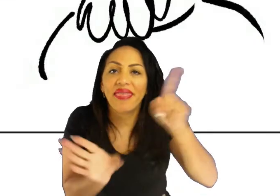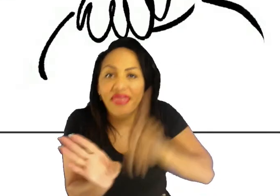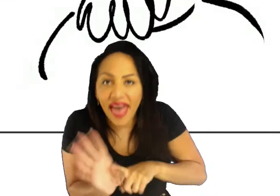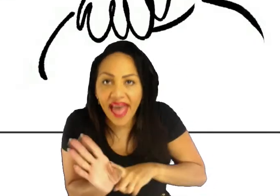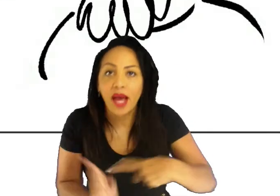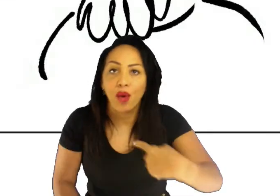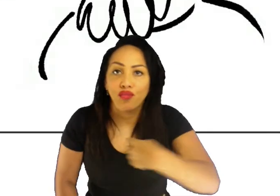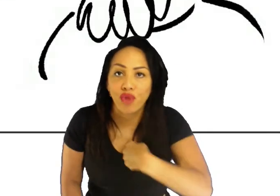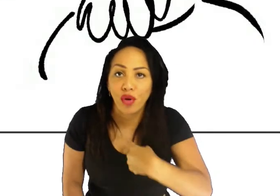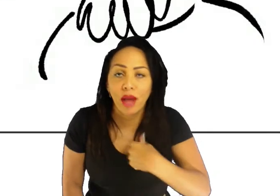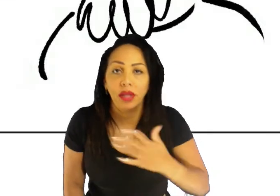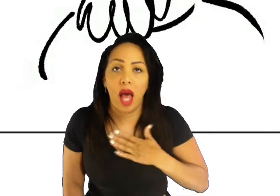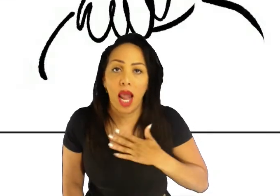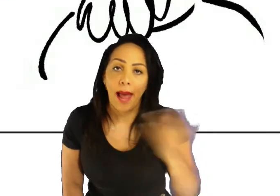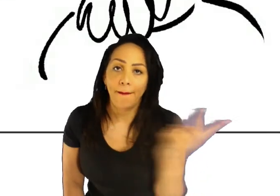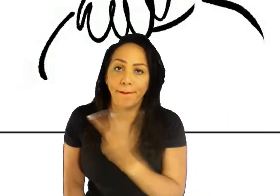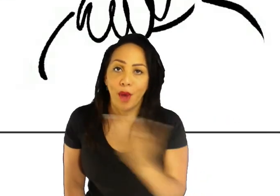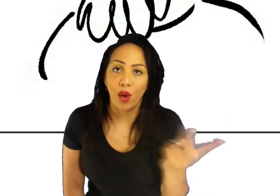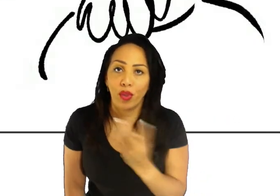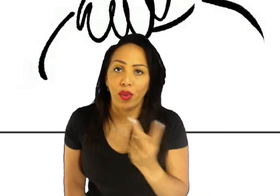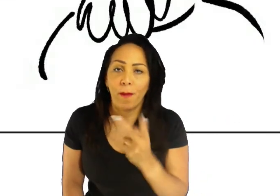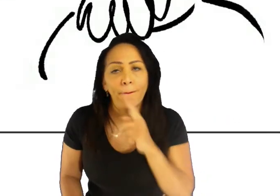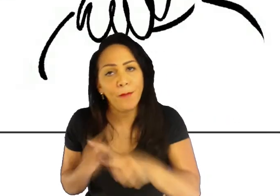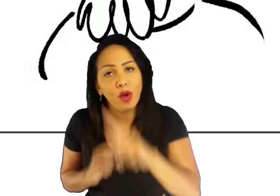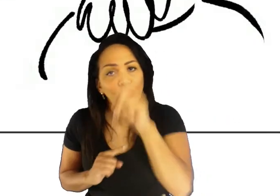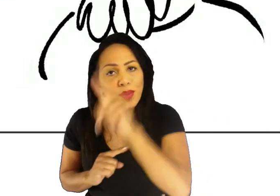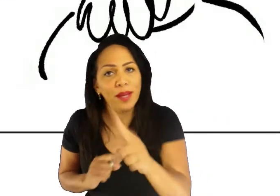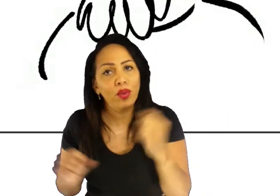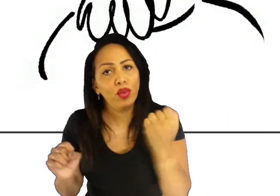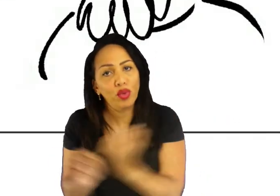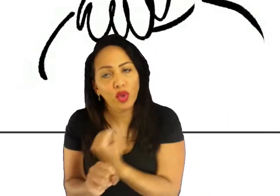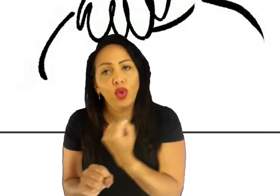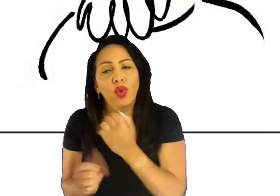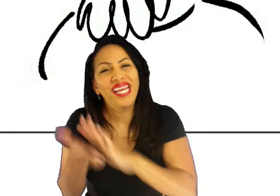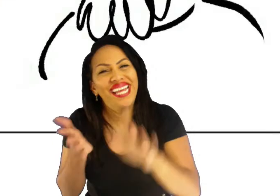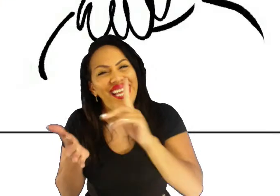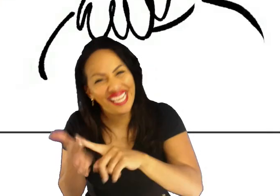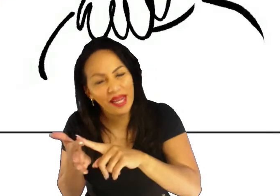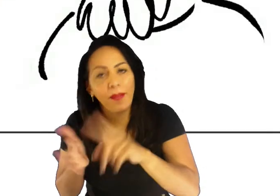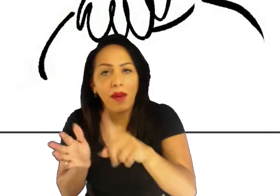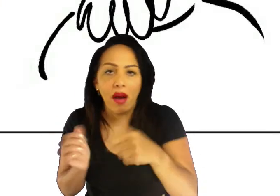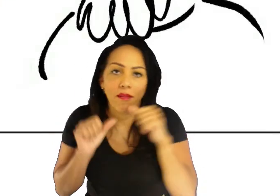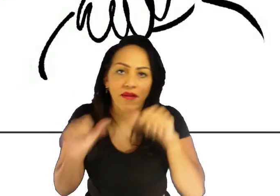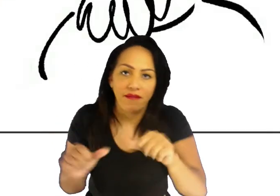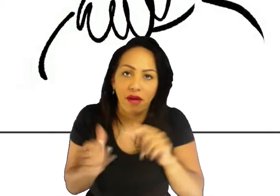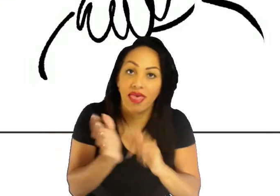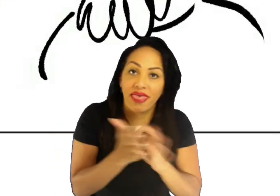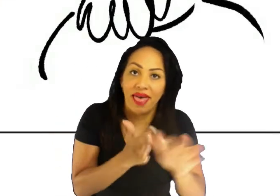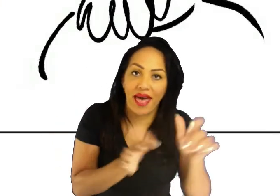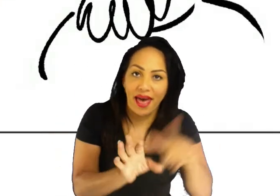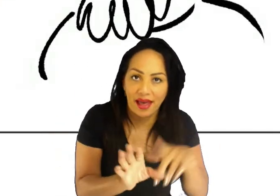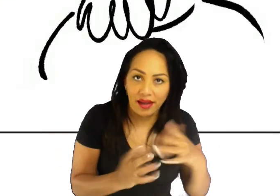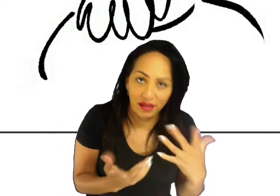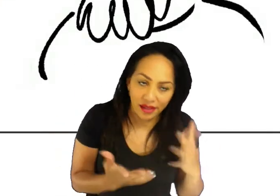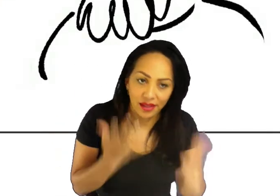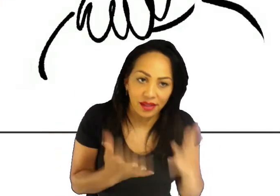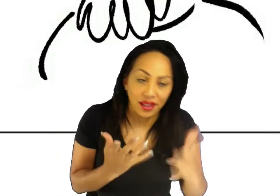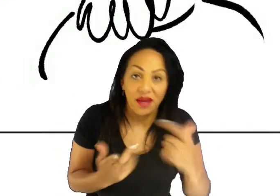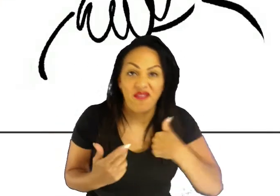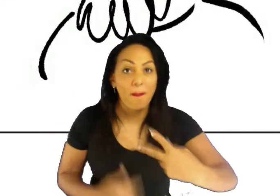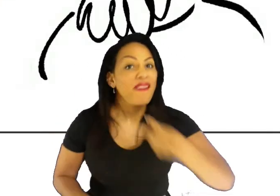he. Between the voice and the fact that I mentioned doing a master's, you've probably guessed that I'm from a deeply middle-class